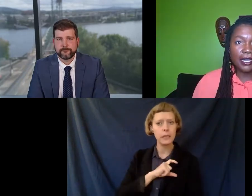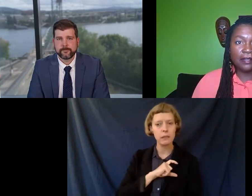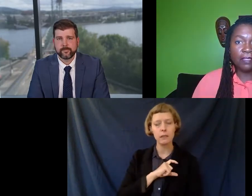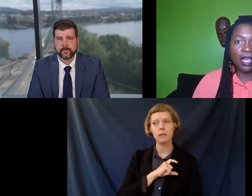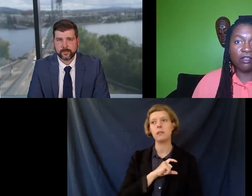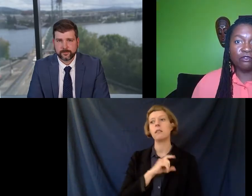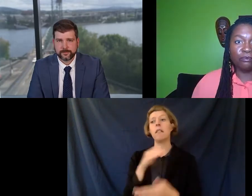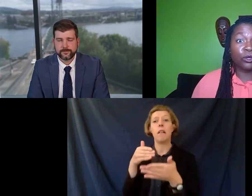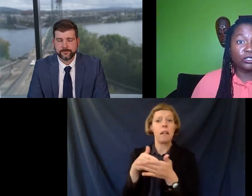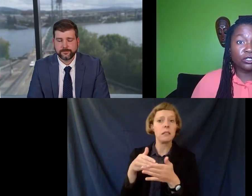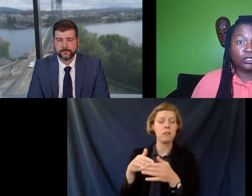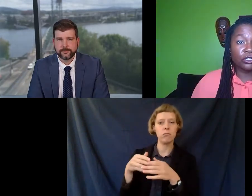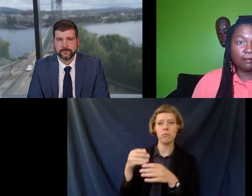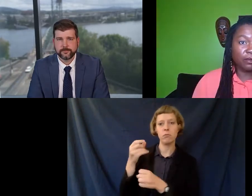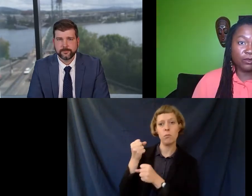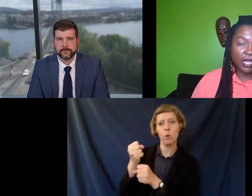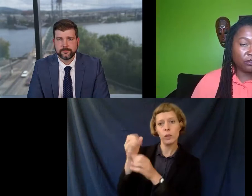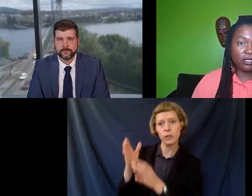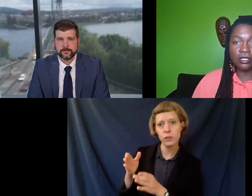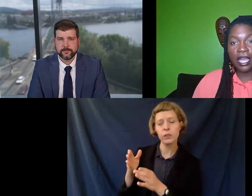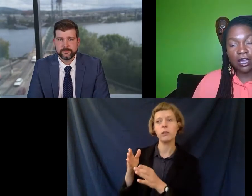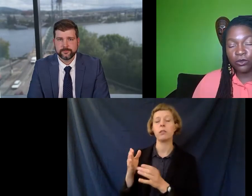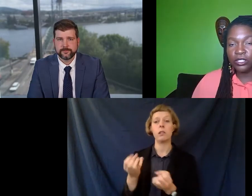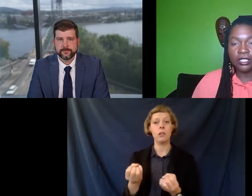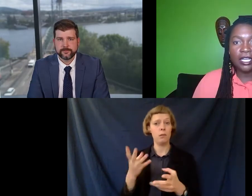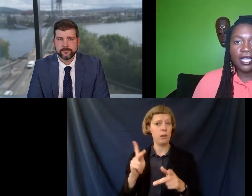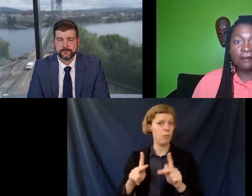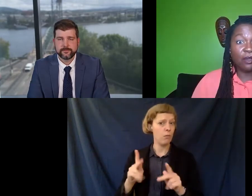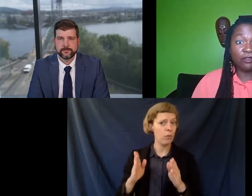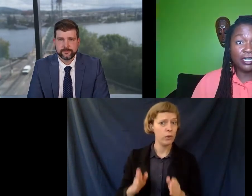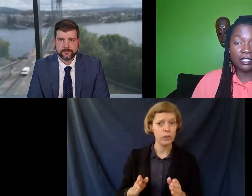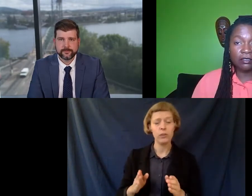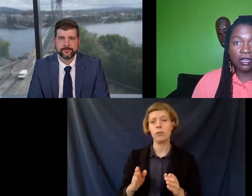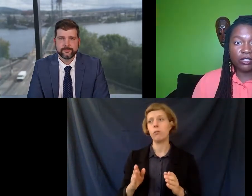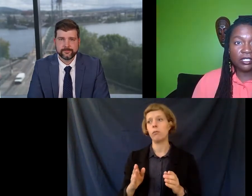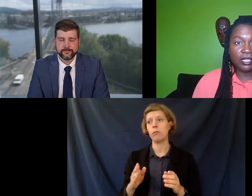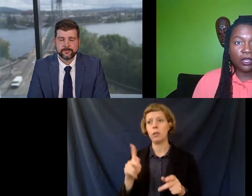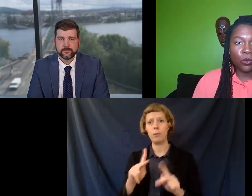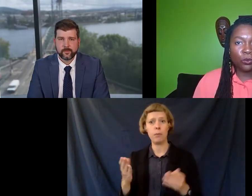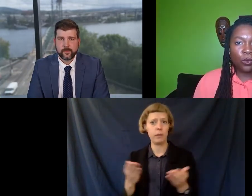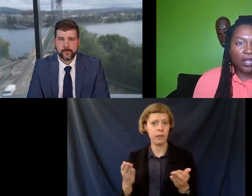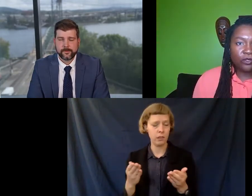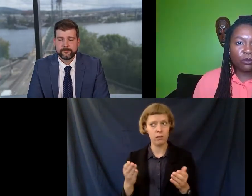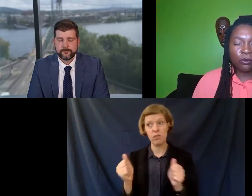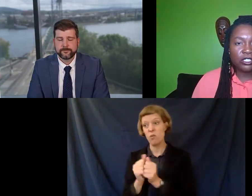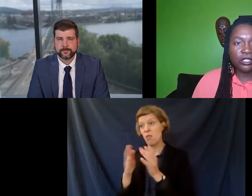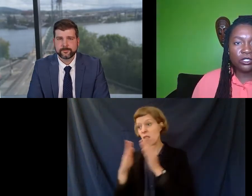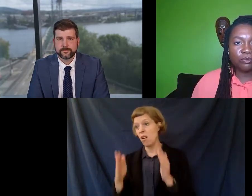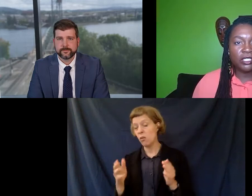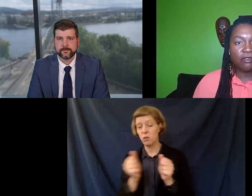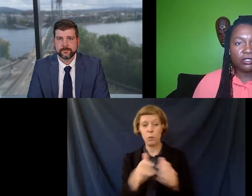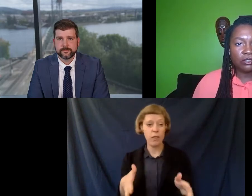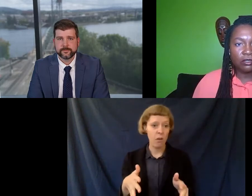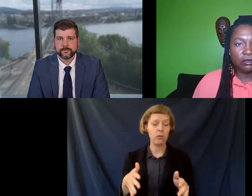shootings of Portlanders, both houseless and housed, and that we've seen recently, why aren't there